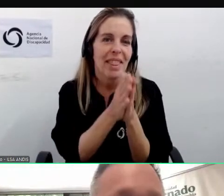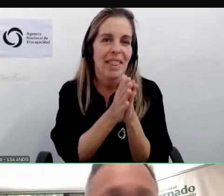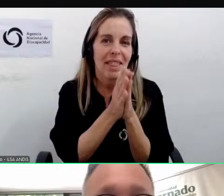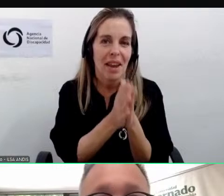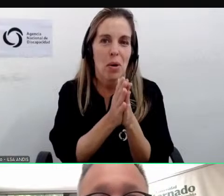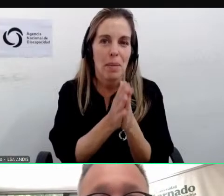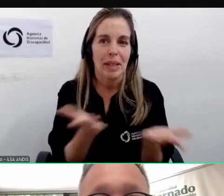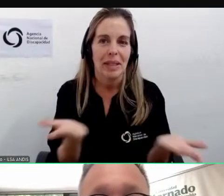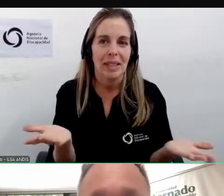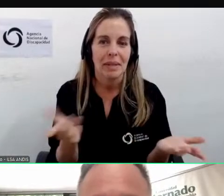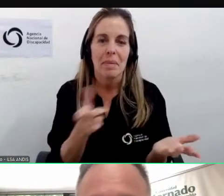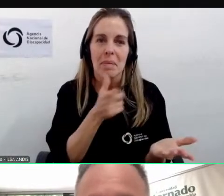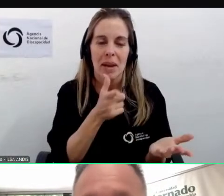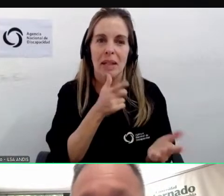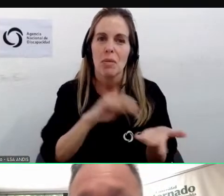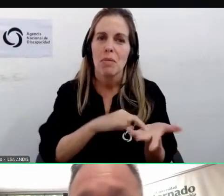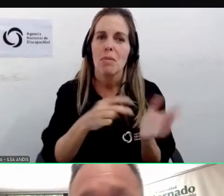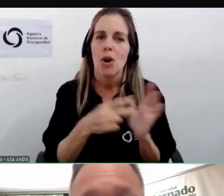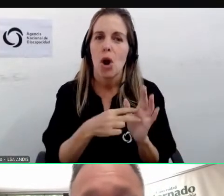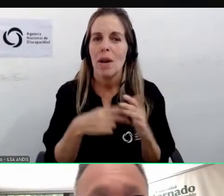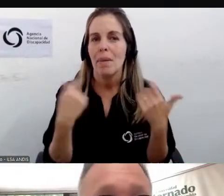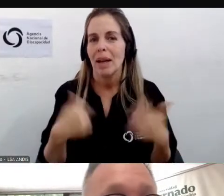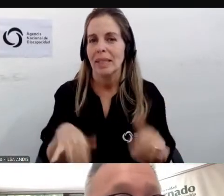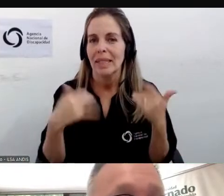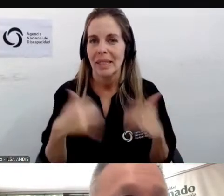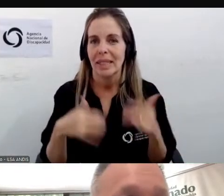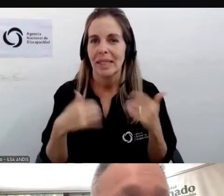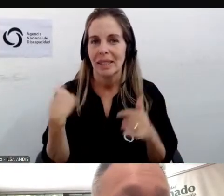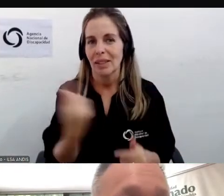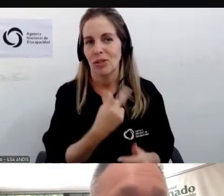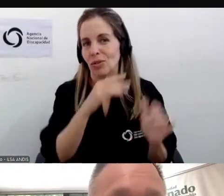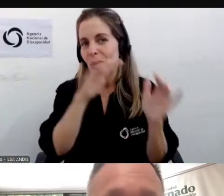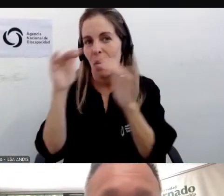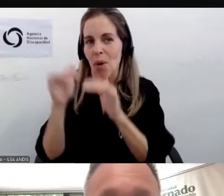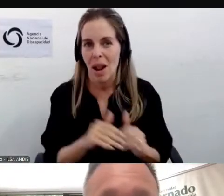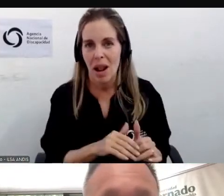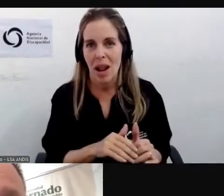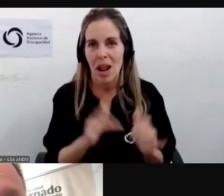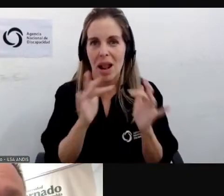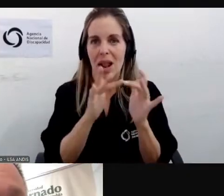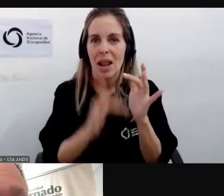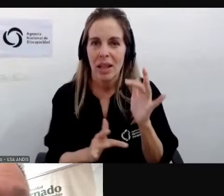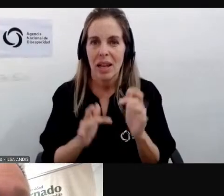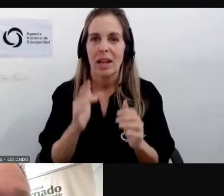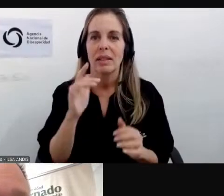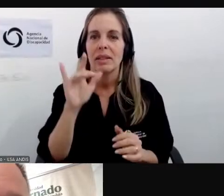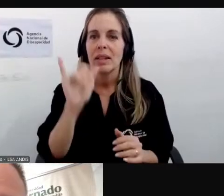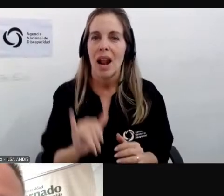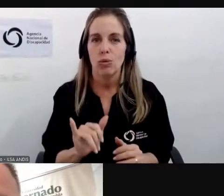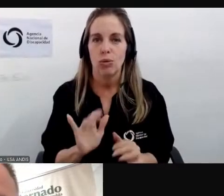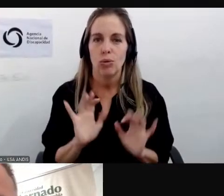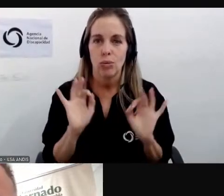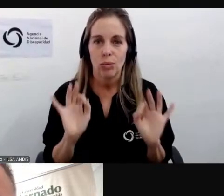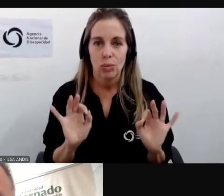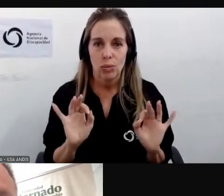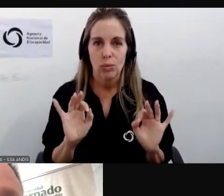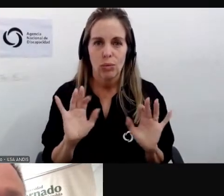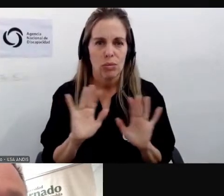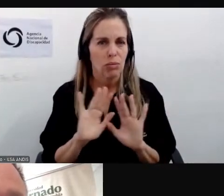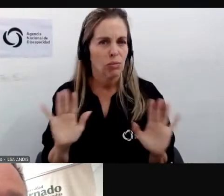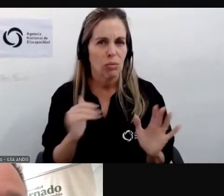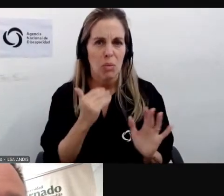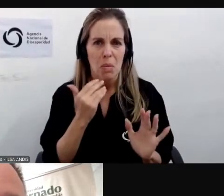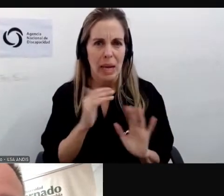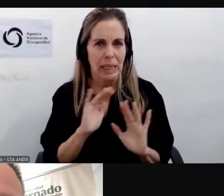I'm sorry. This is one of the problems in the South. No problem.